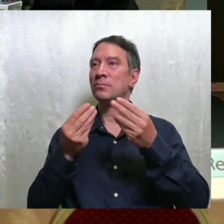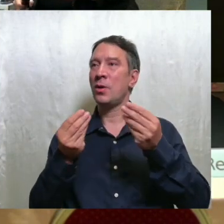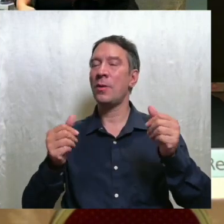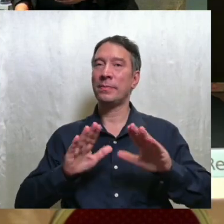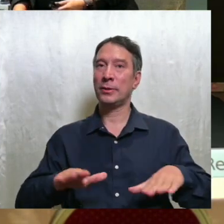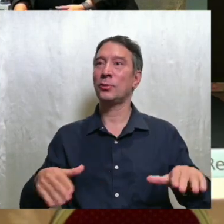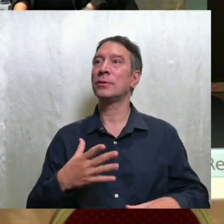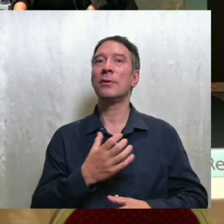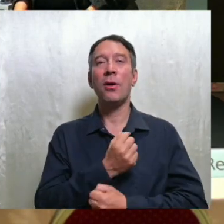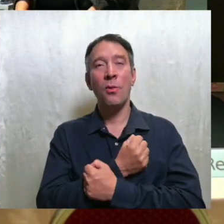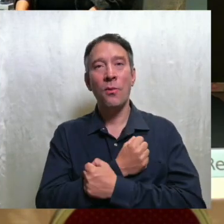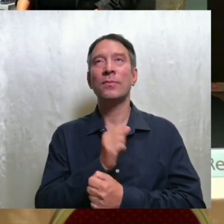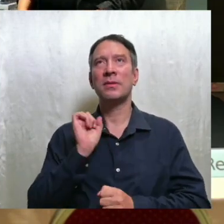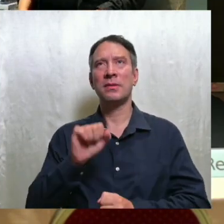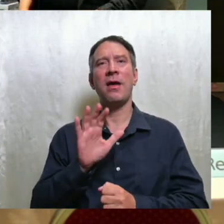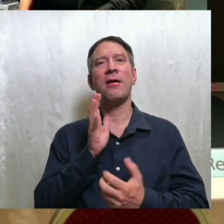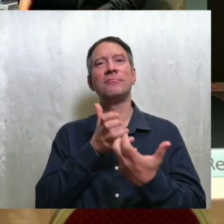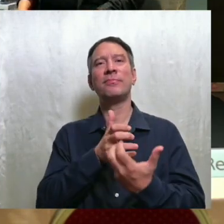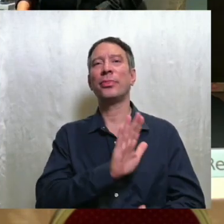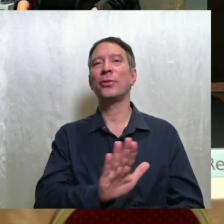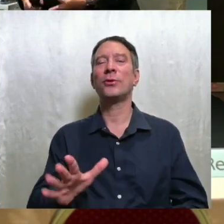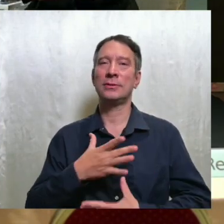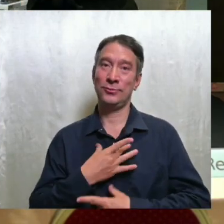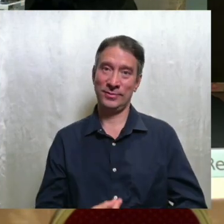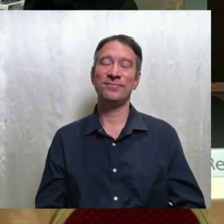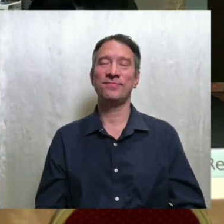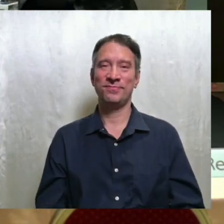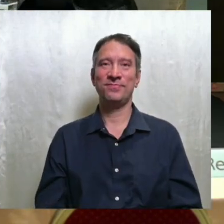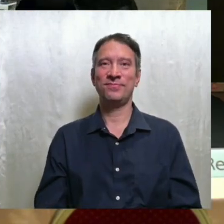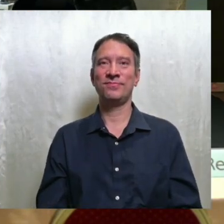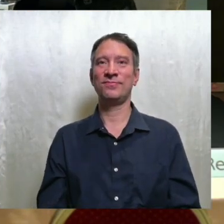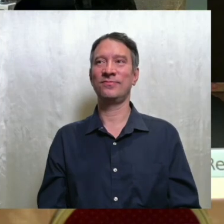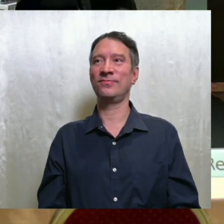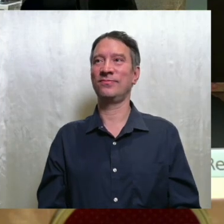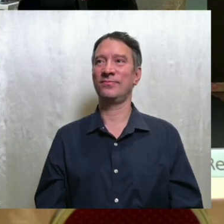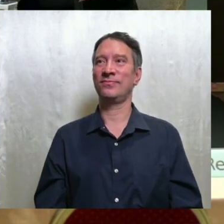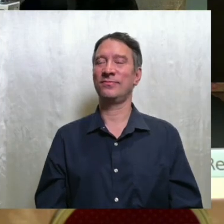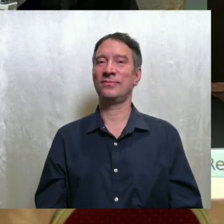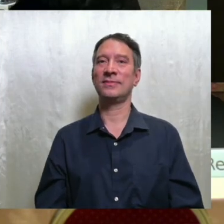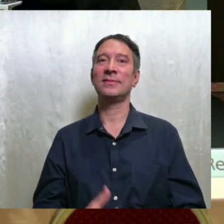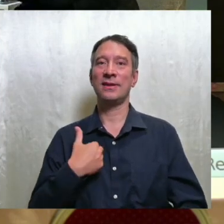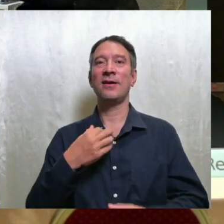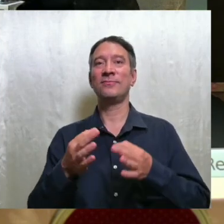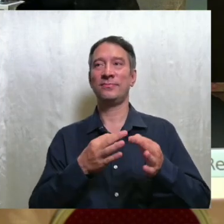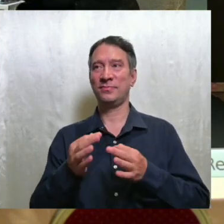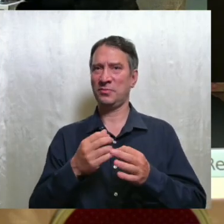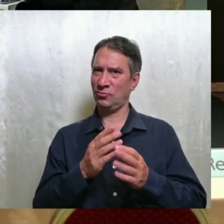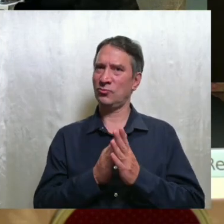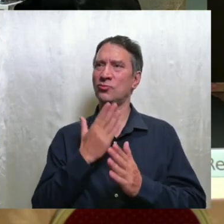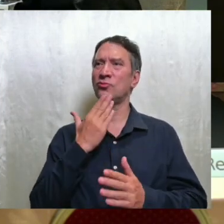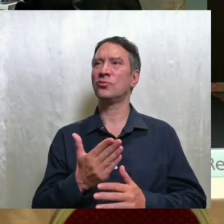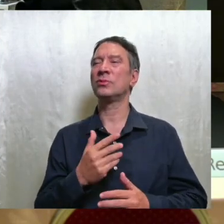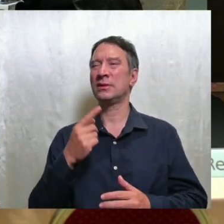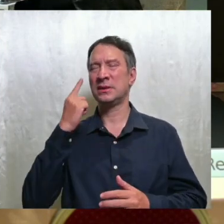ratios. And like I said, these challenges are particular to, while they're shared across